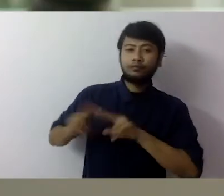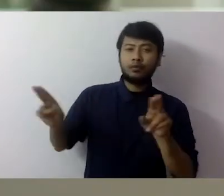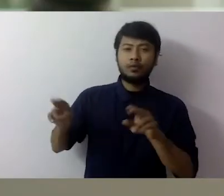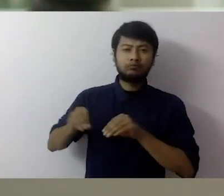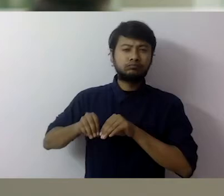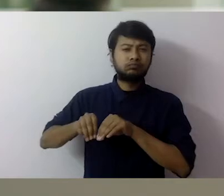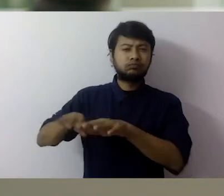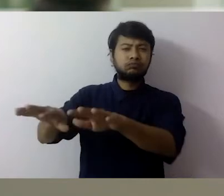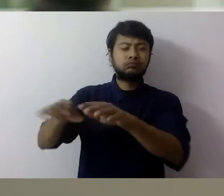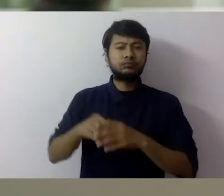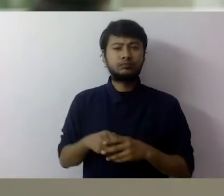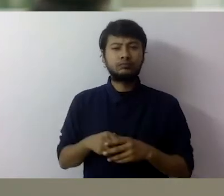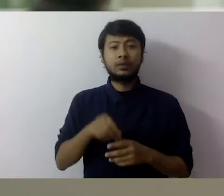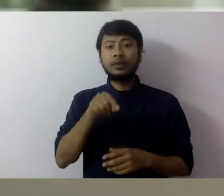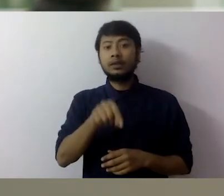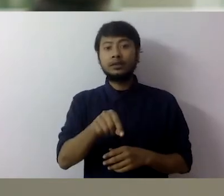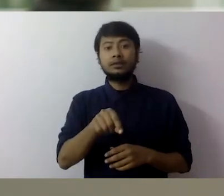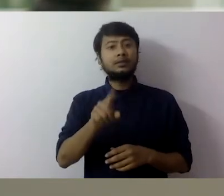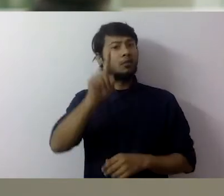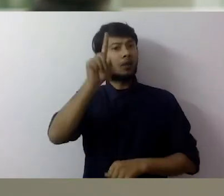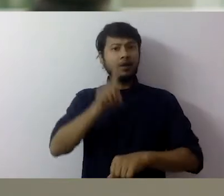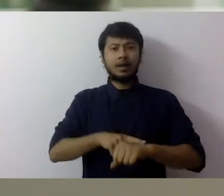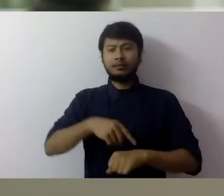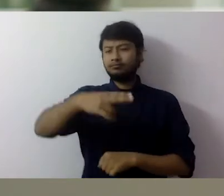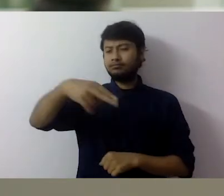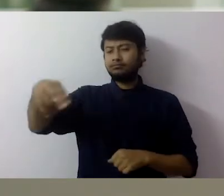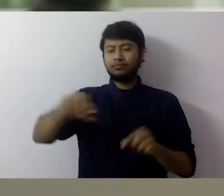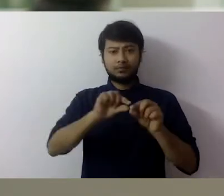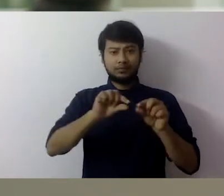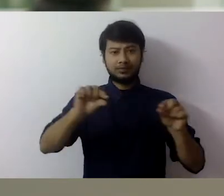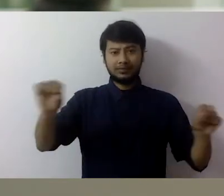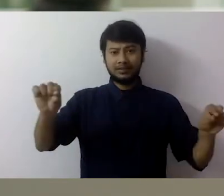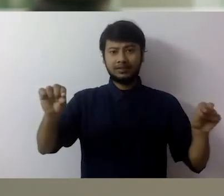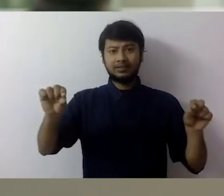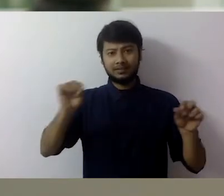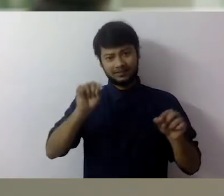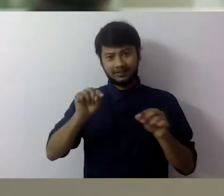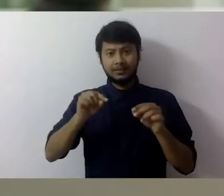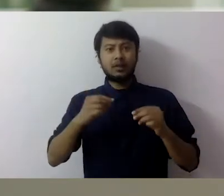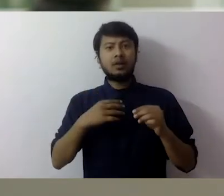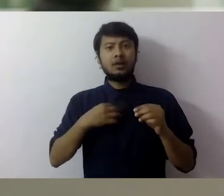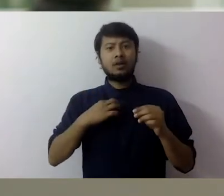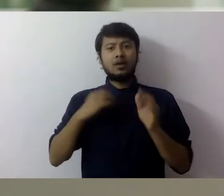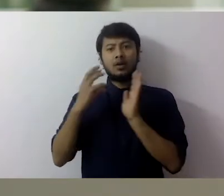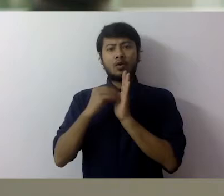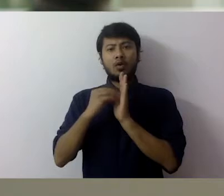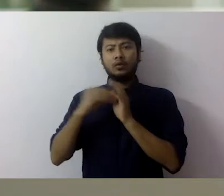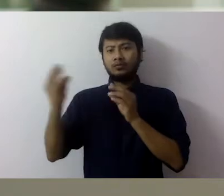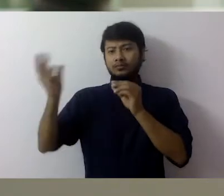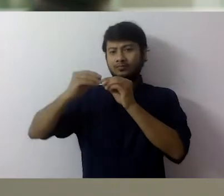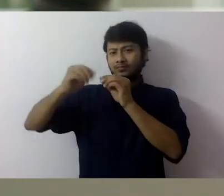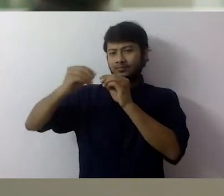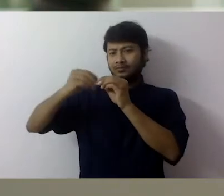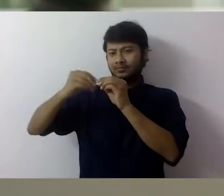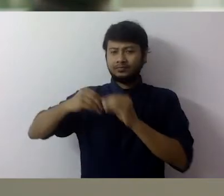however, was hand-colored at one go, perhaps using temporary brushes made of cotton rolled on top of sticks. This is noticeable in